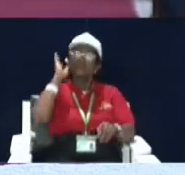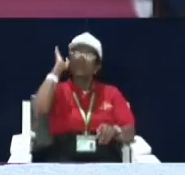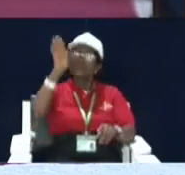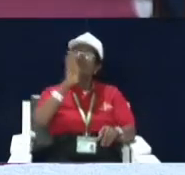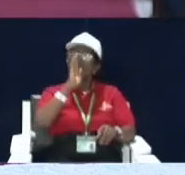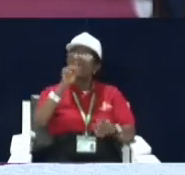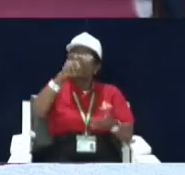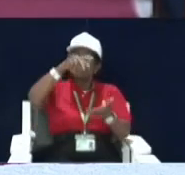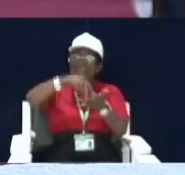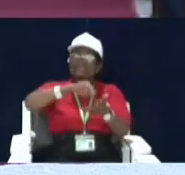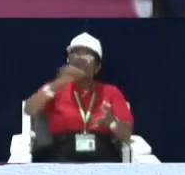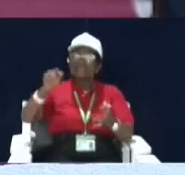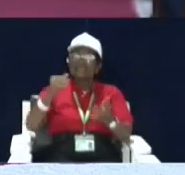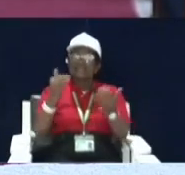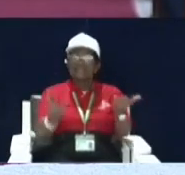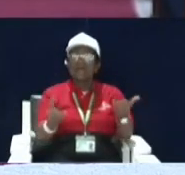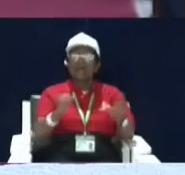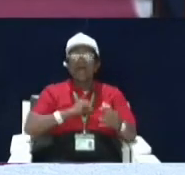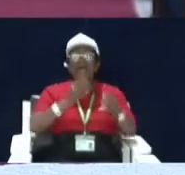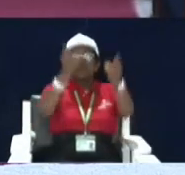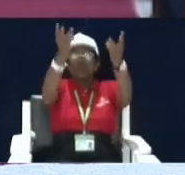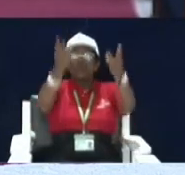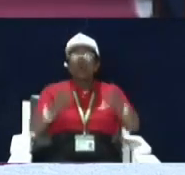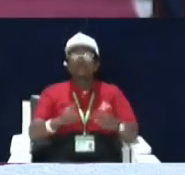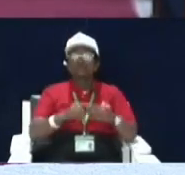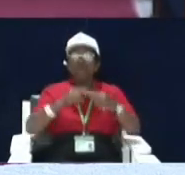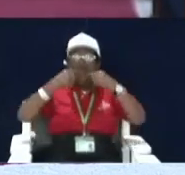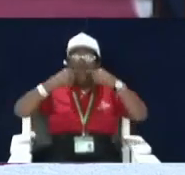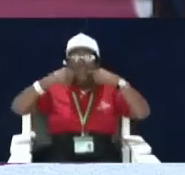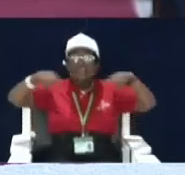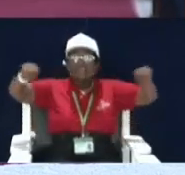And I want to decree to you today,